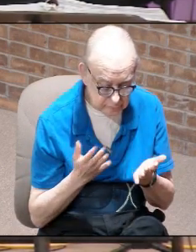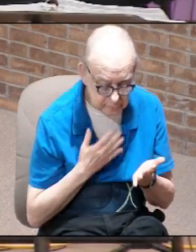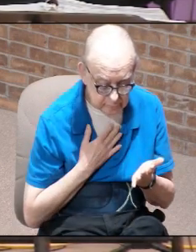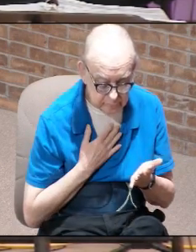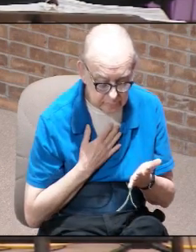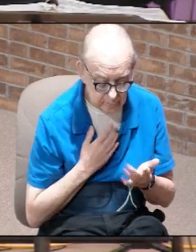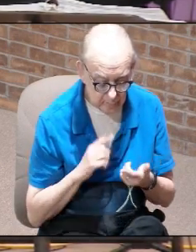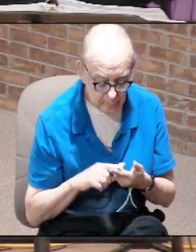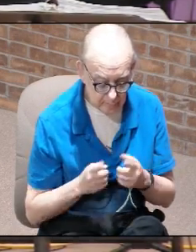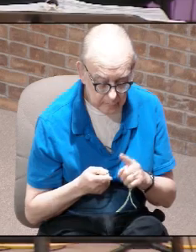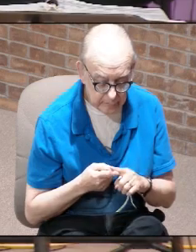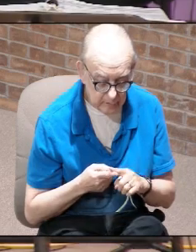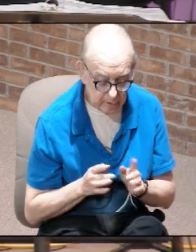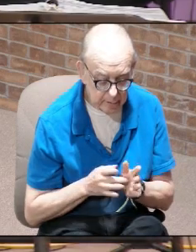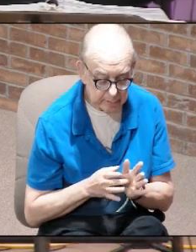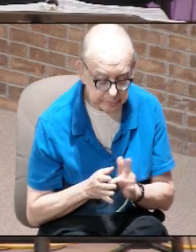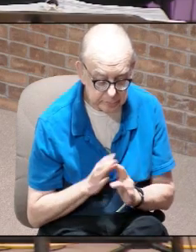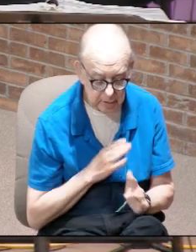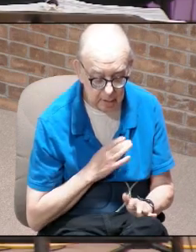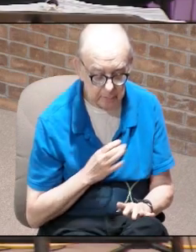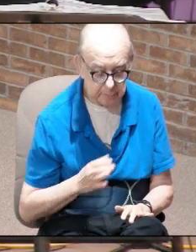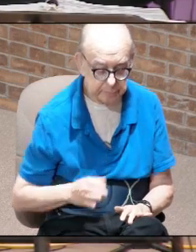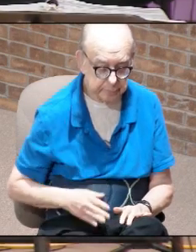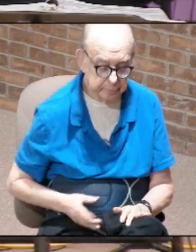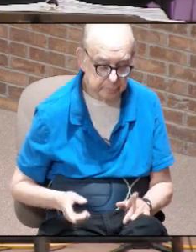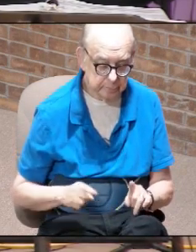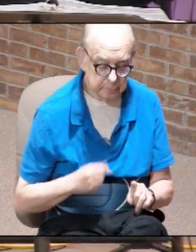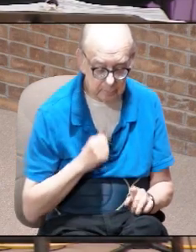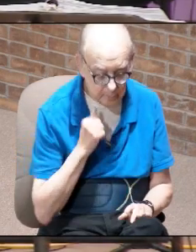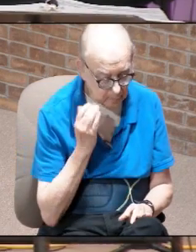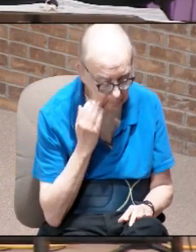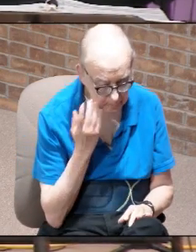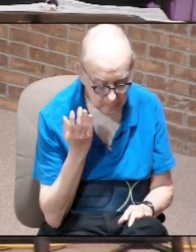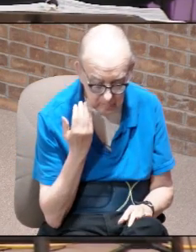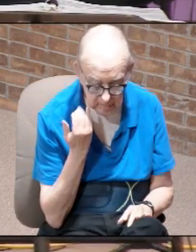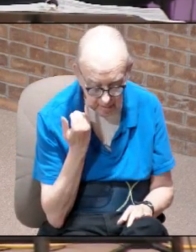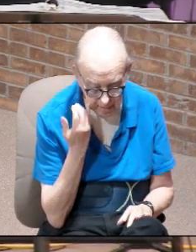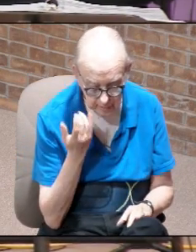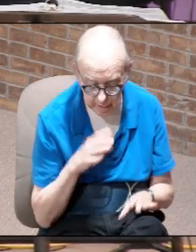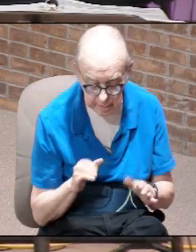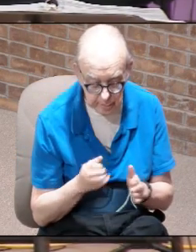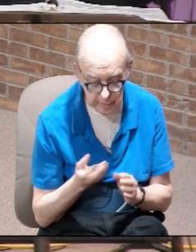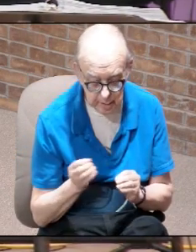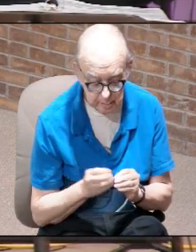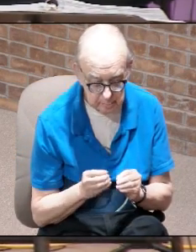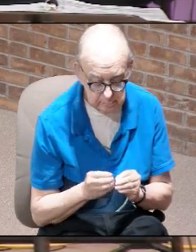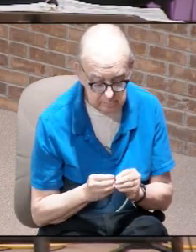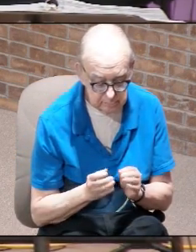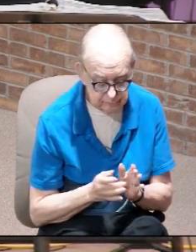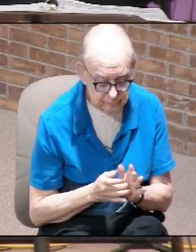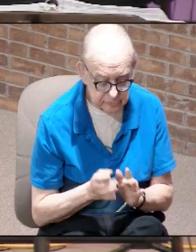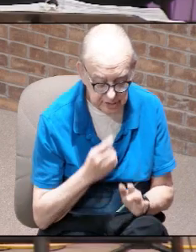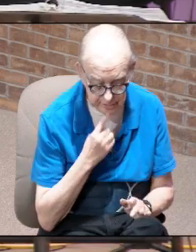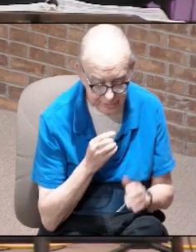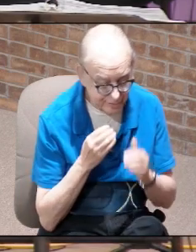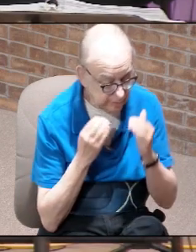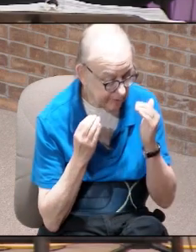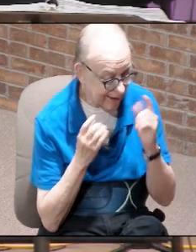companion, Jesus Christ. And when I'm not sure I can do it anymore, he smiles and he